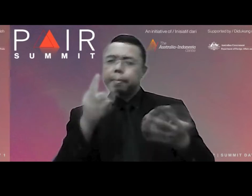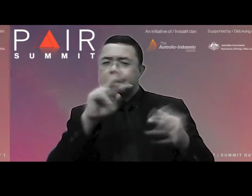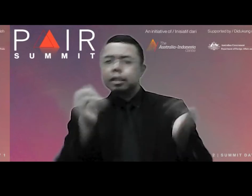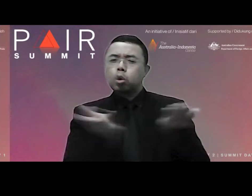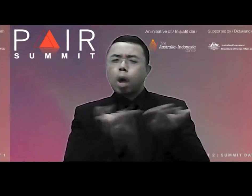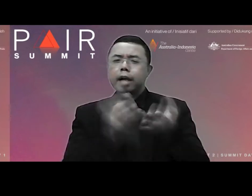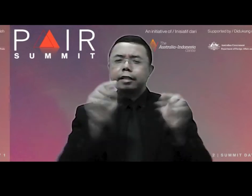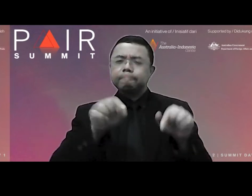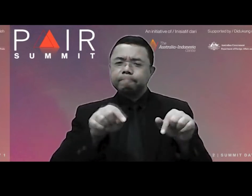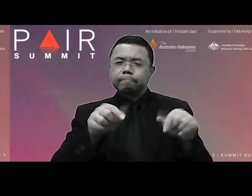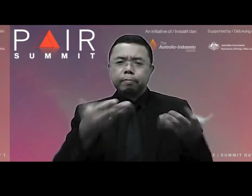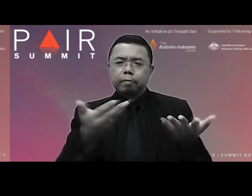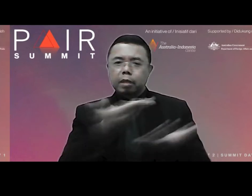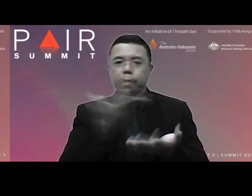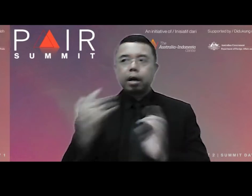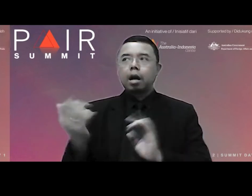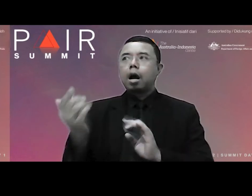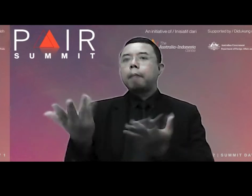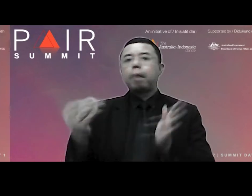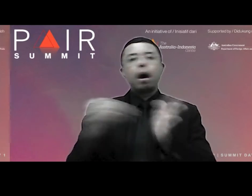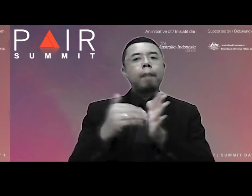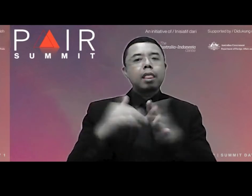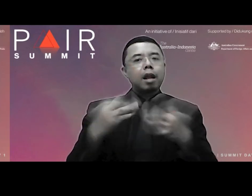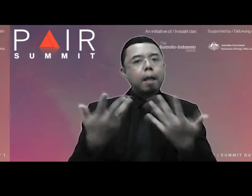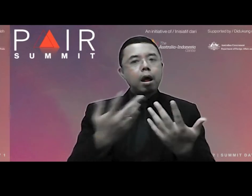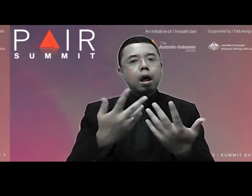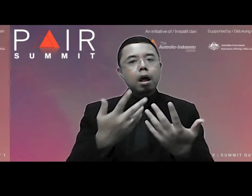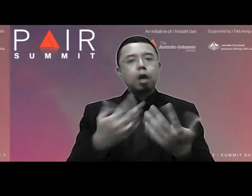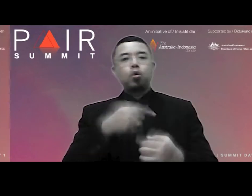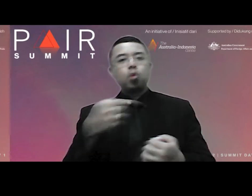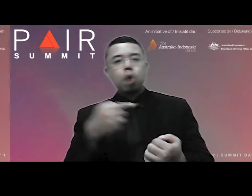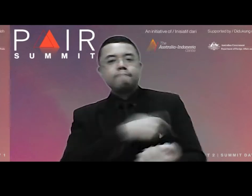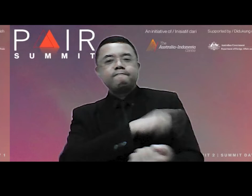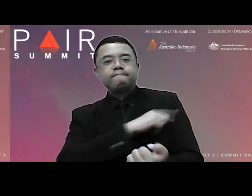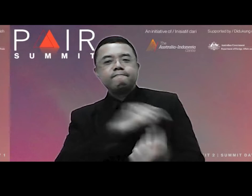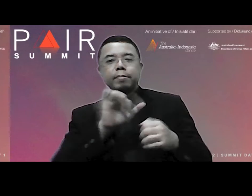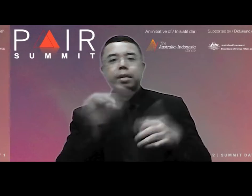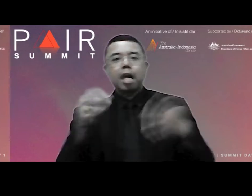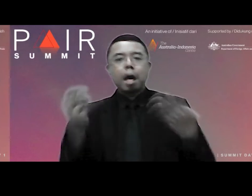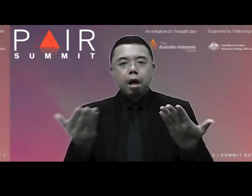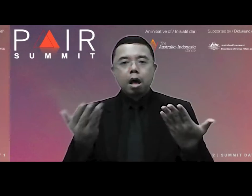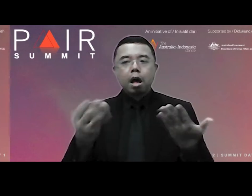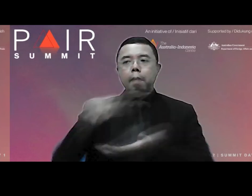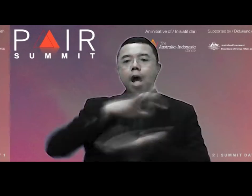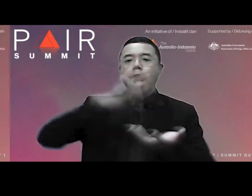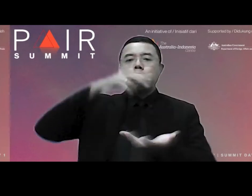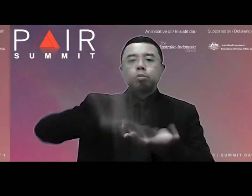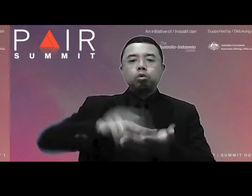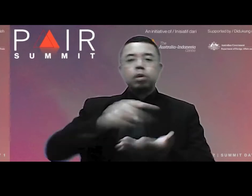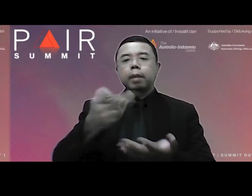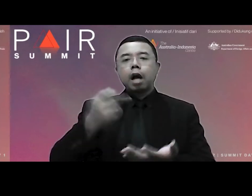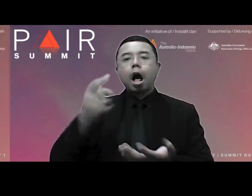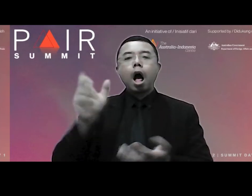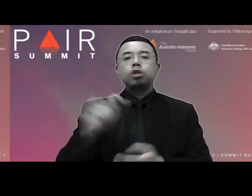the lack of resources and how that has affected them, the kinds of decisions they've had to make on a daily basis around their